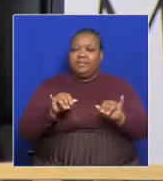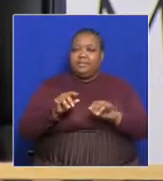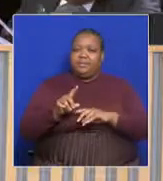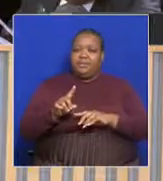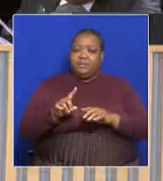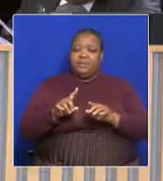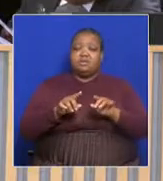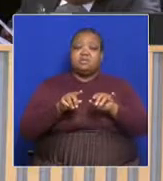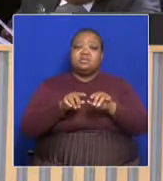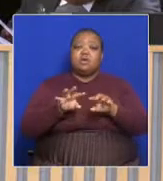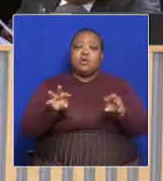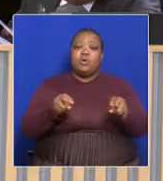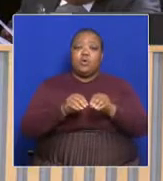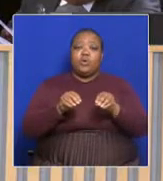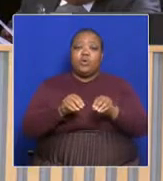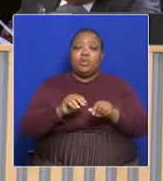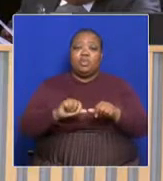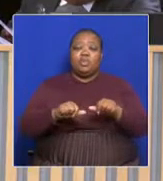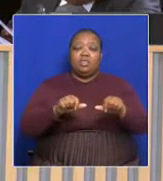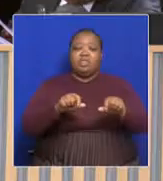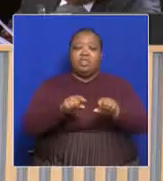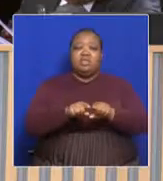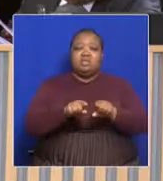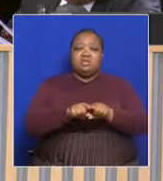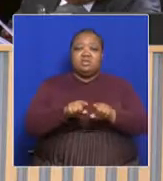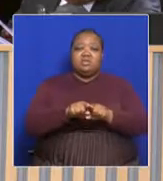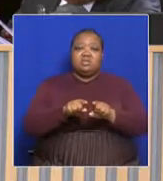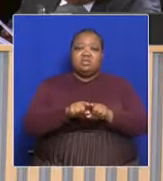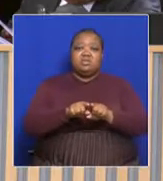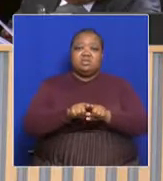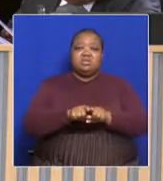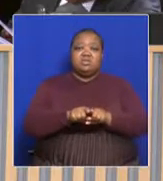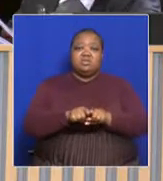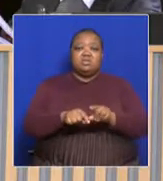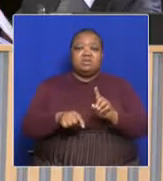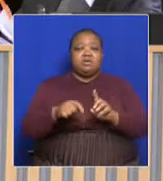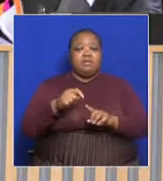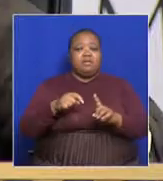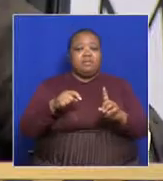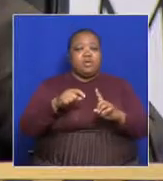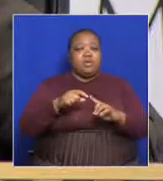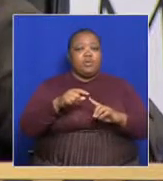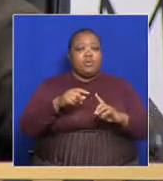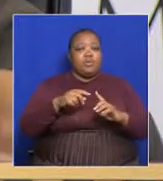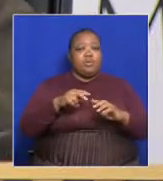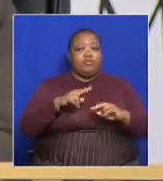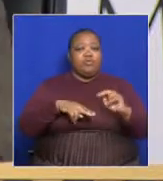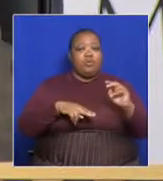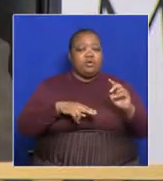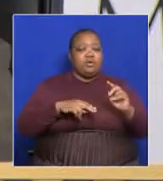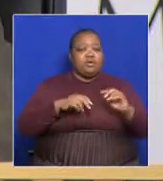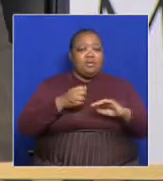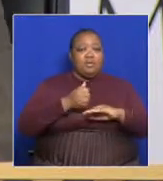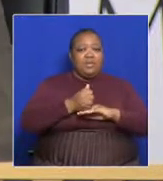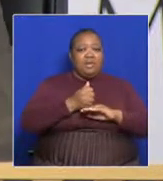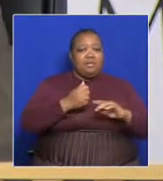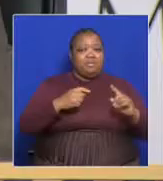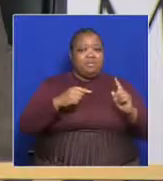pattern where it's pointing fingers at certain individuals. I've got a statement filed in the docket that the